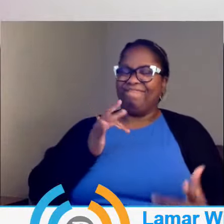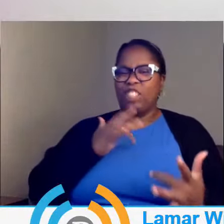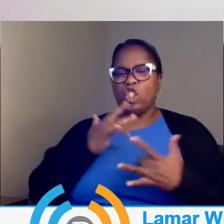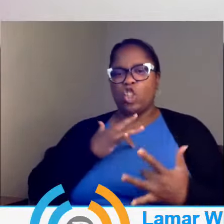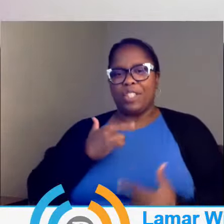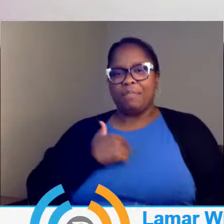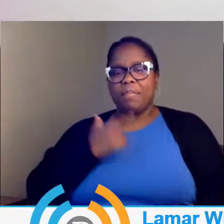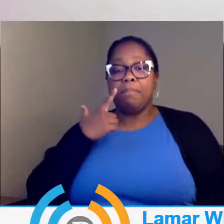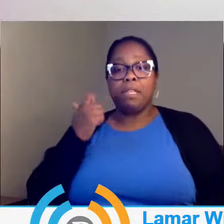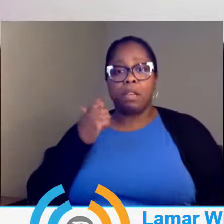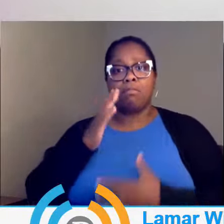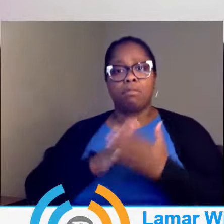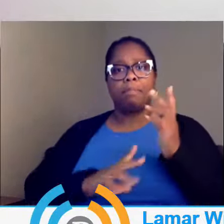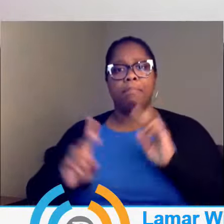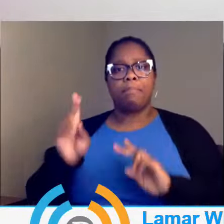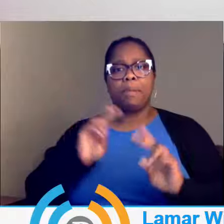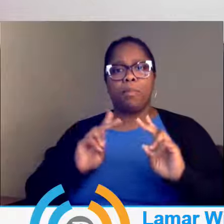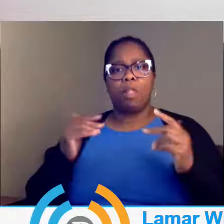folks